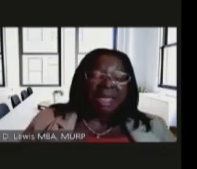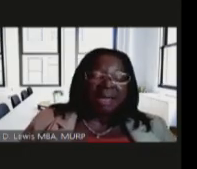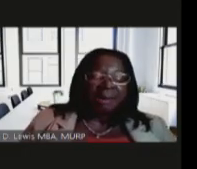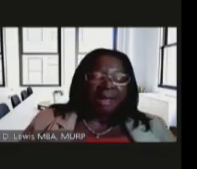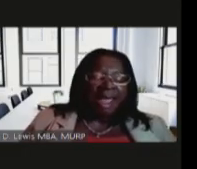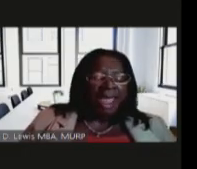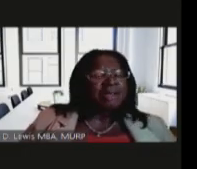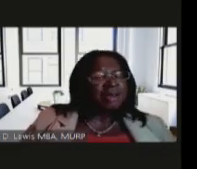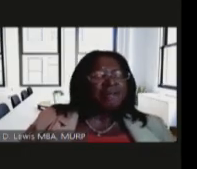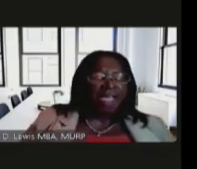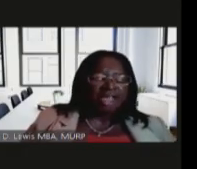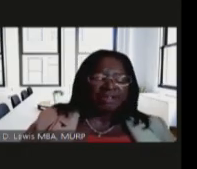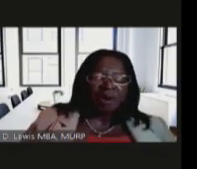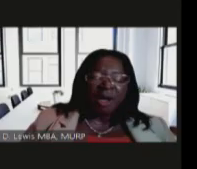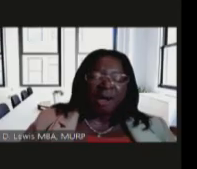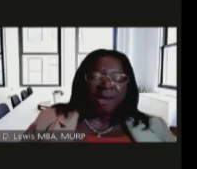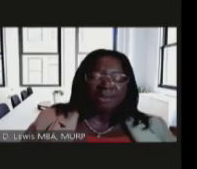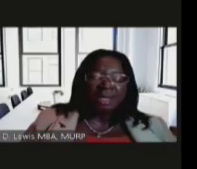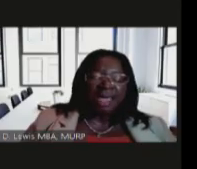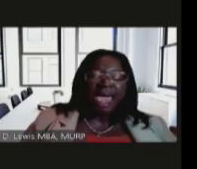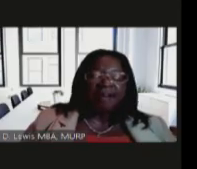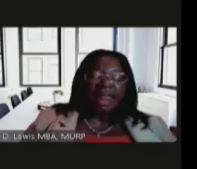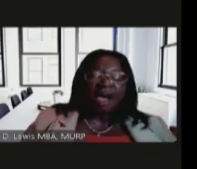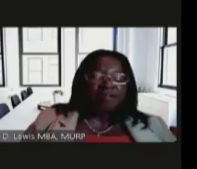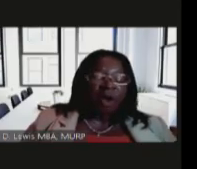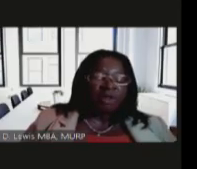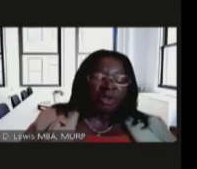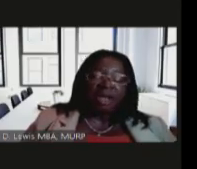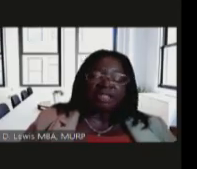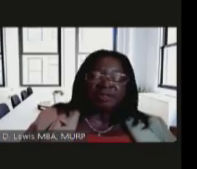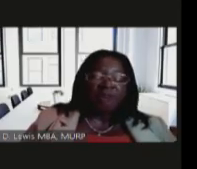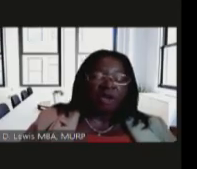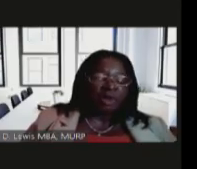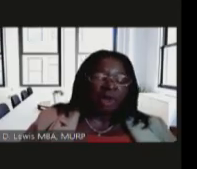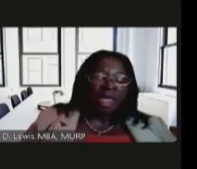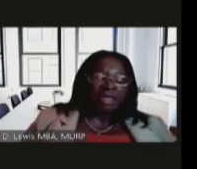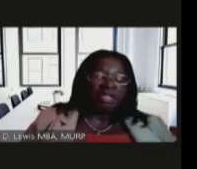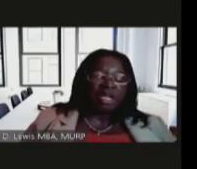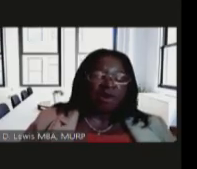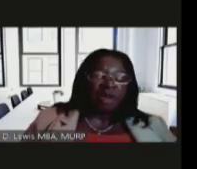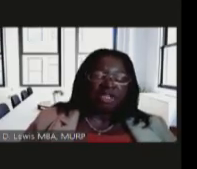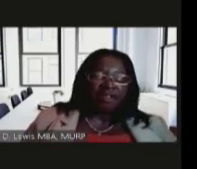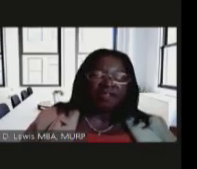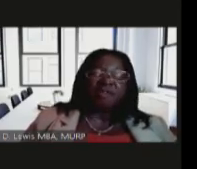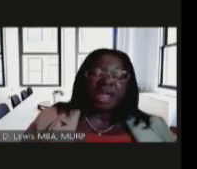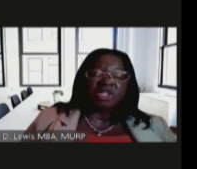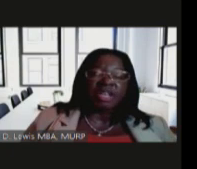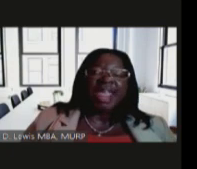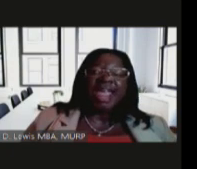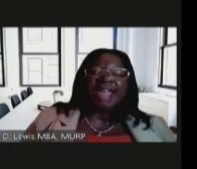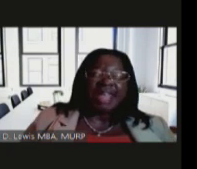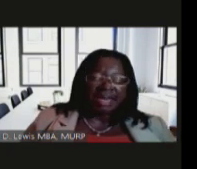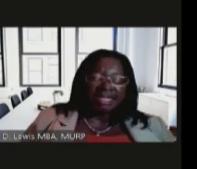snail mail, and good old-fashioned phone calls have allowed us to foster the continuation of